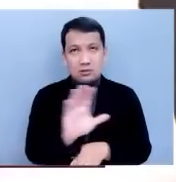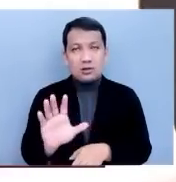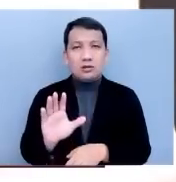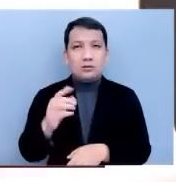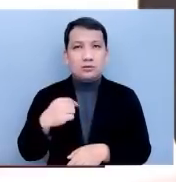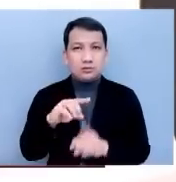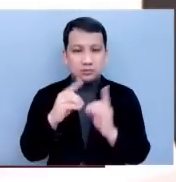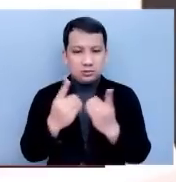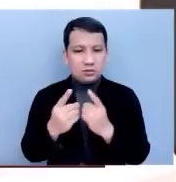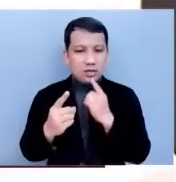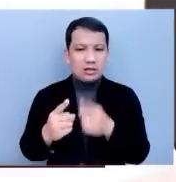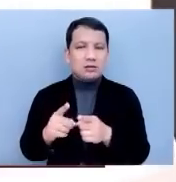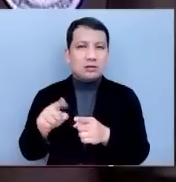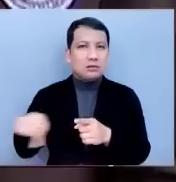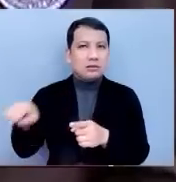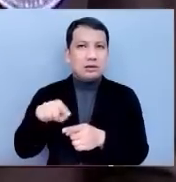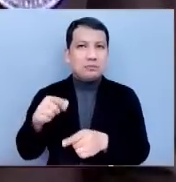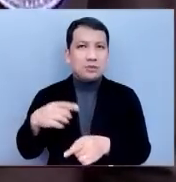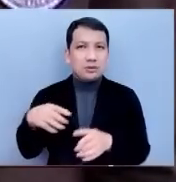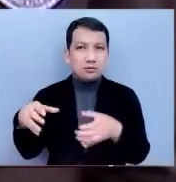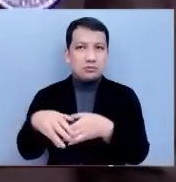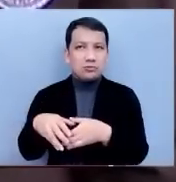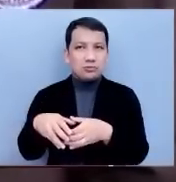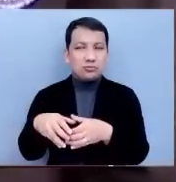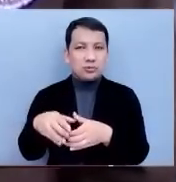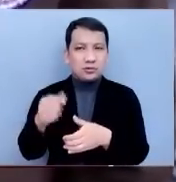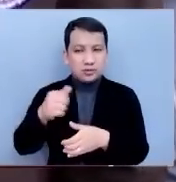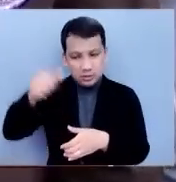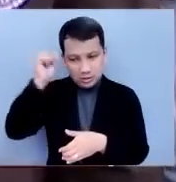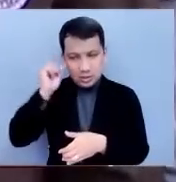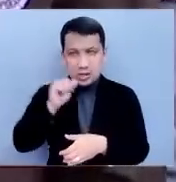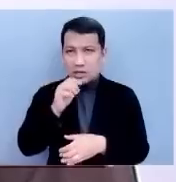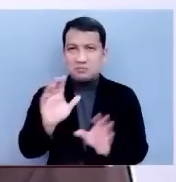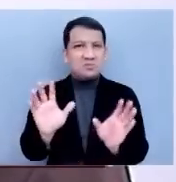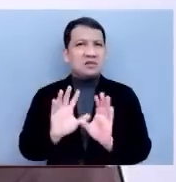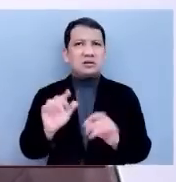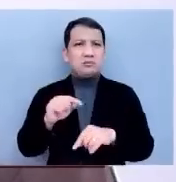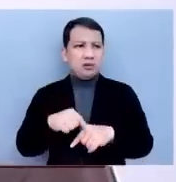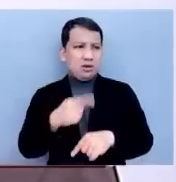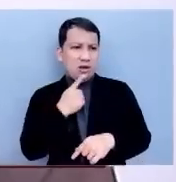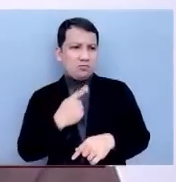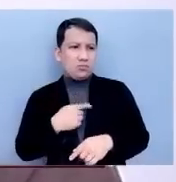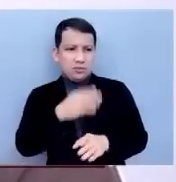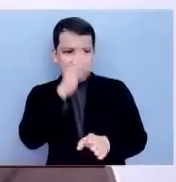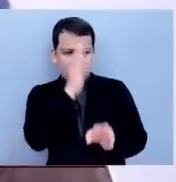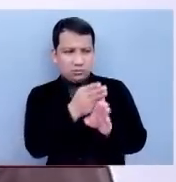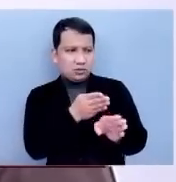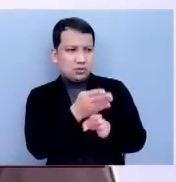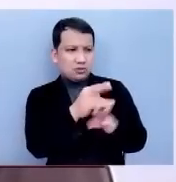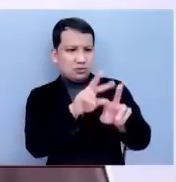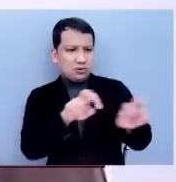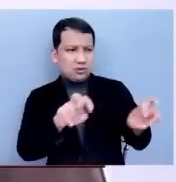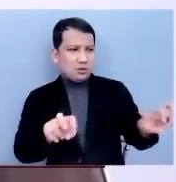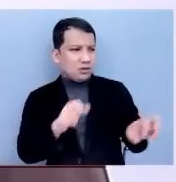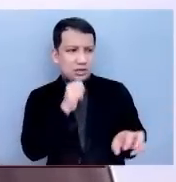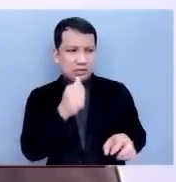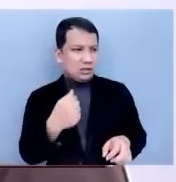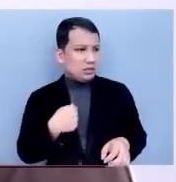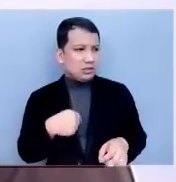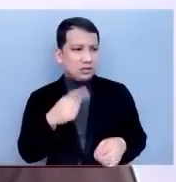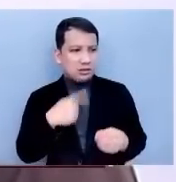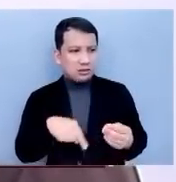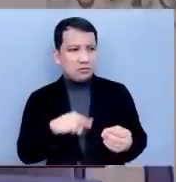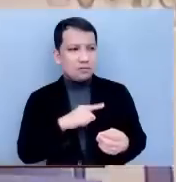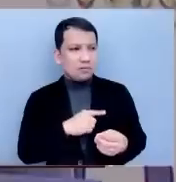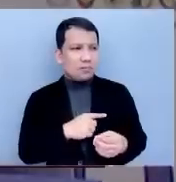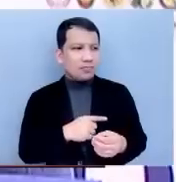mga hirit ng kampo ni Teves. Pero giit nila, hindi sila ang direktang nag-iimbestiga sa Degamo case. Just